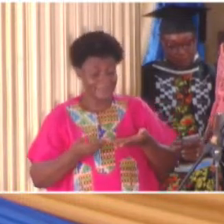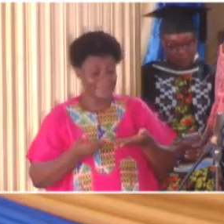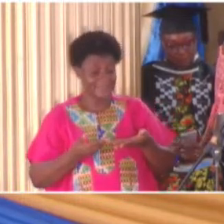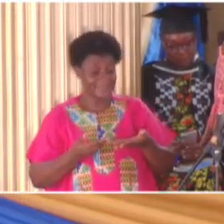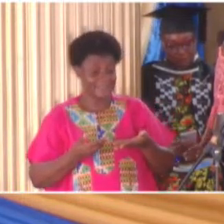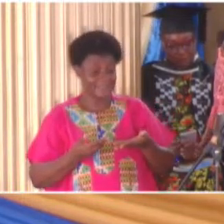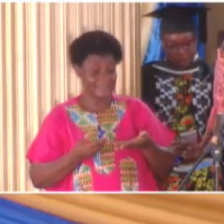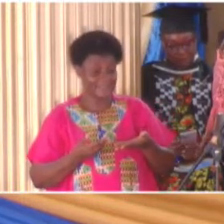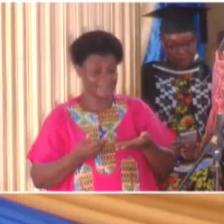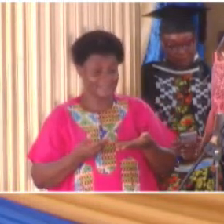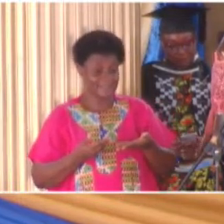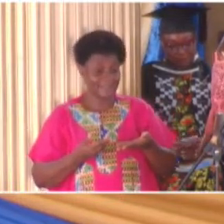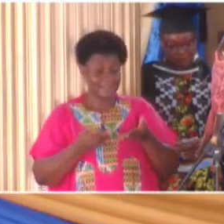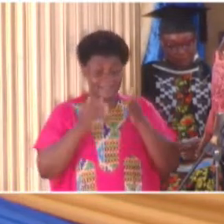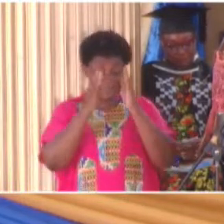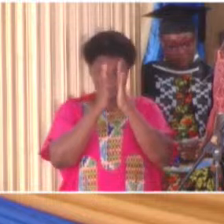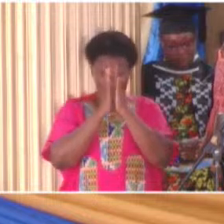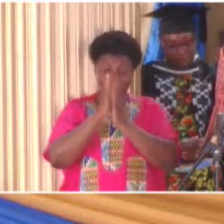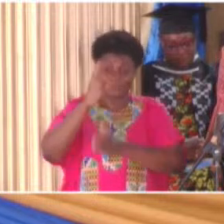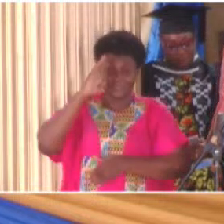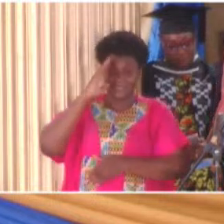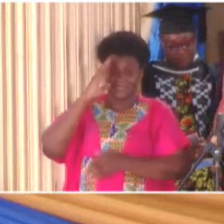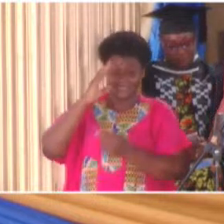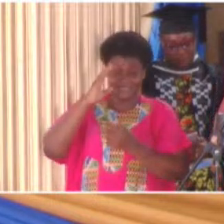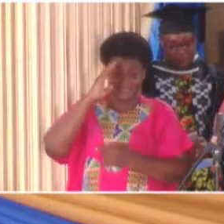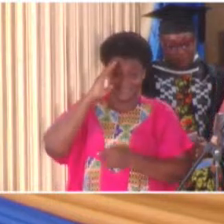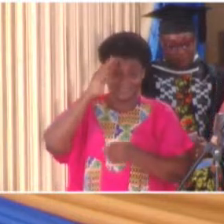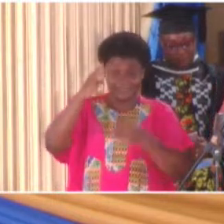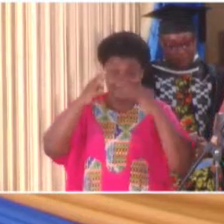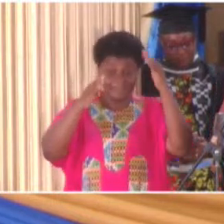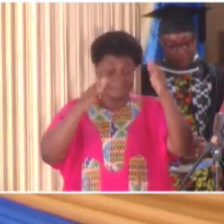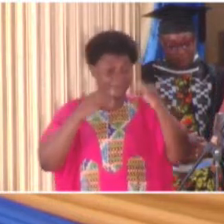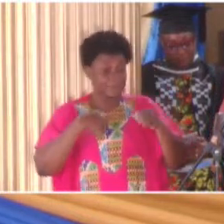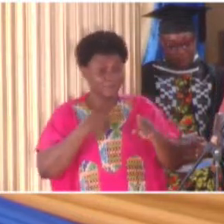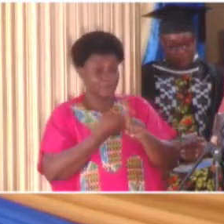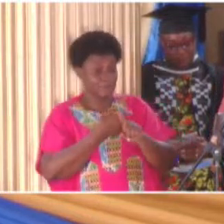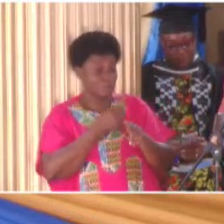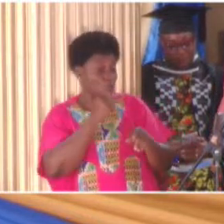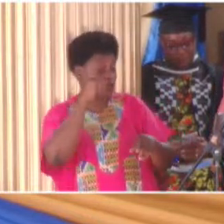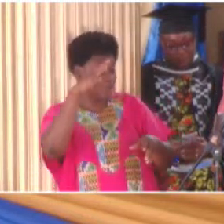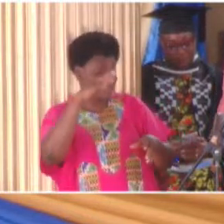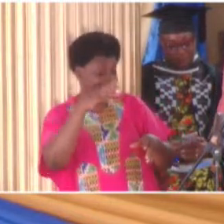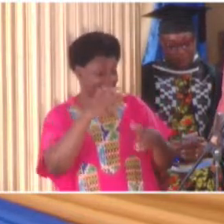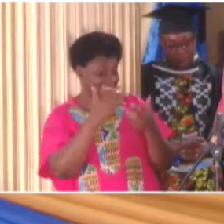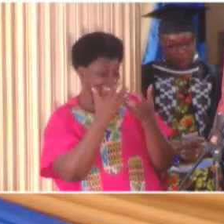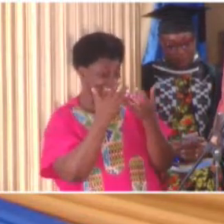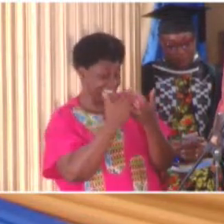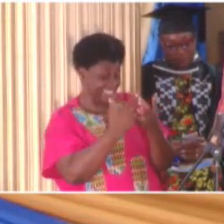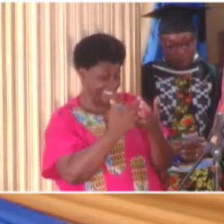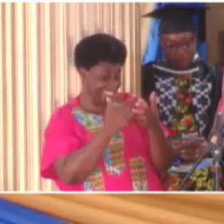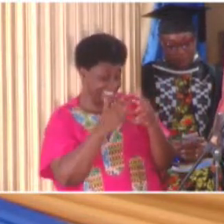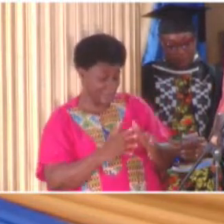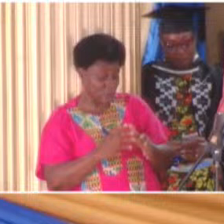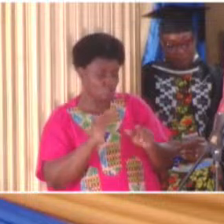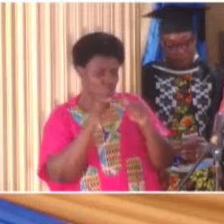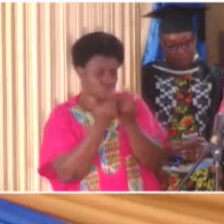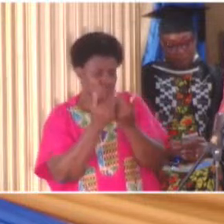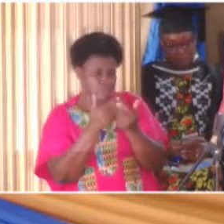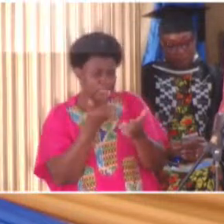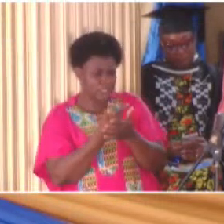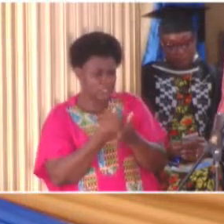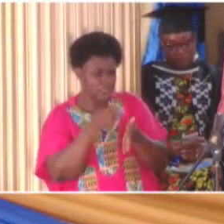bring special greetings from the Women in Engineering group of the Ghana Institution